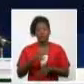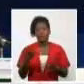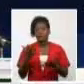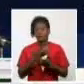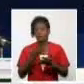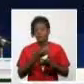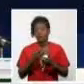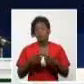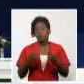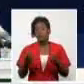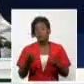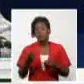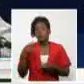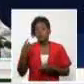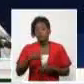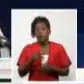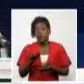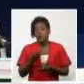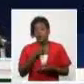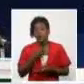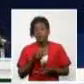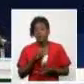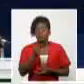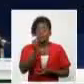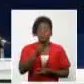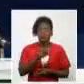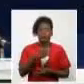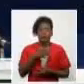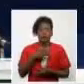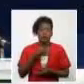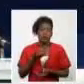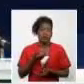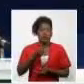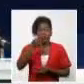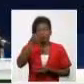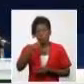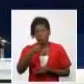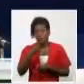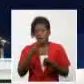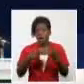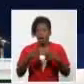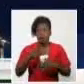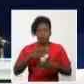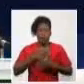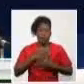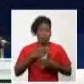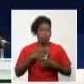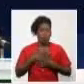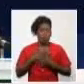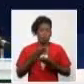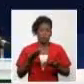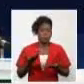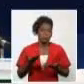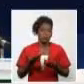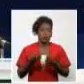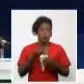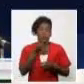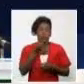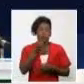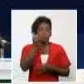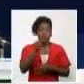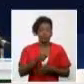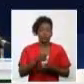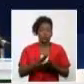of view. If we believe that we are going to get infected from a person, only from a person who is coughing or